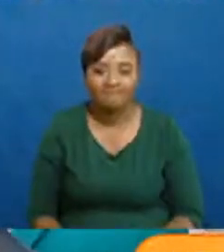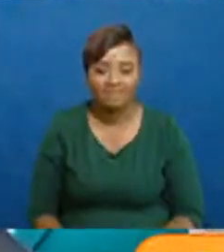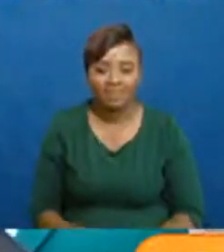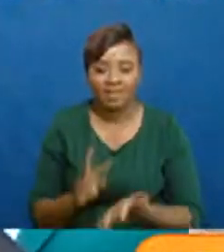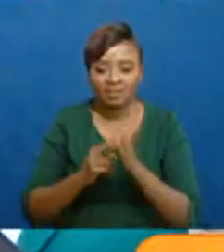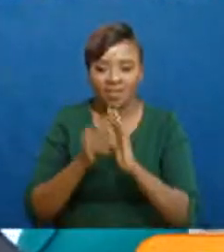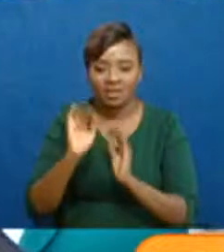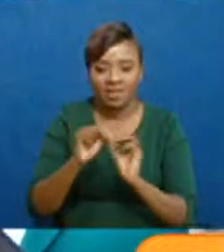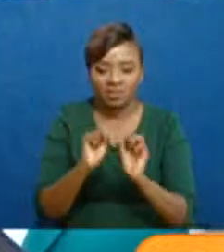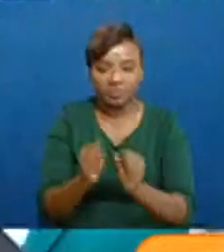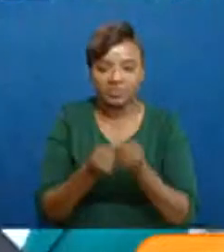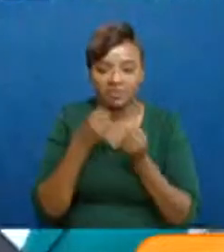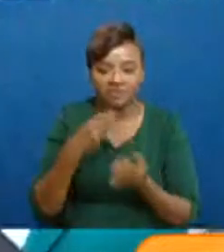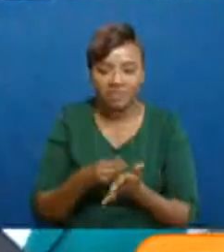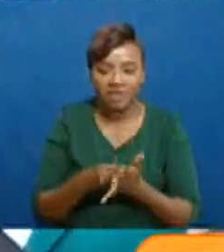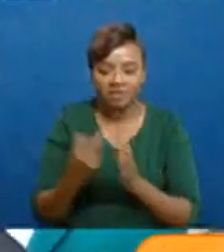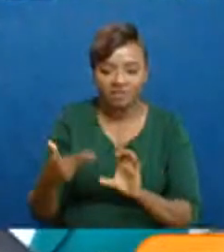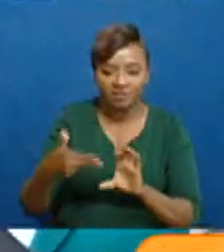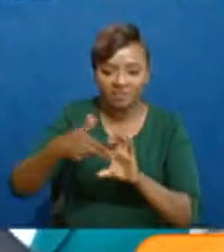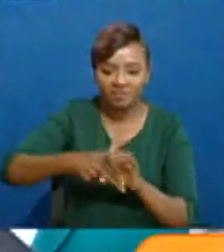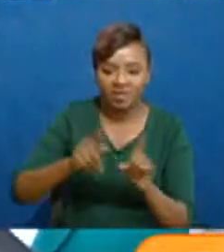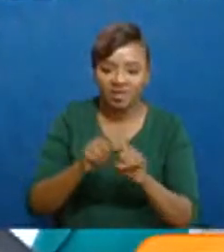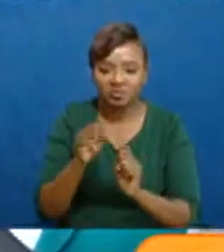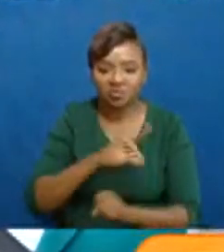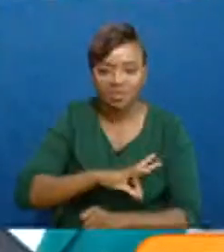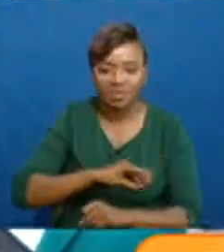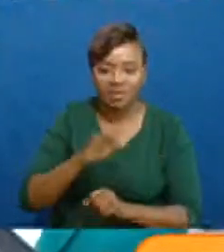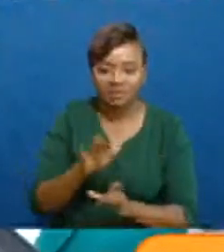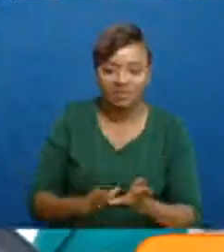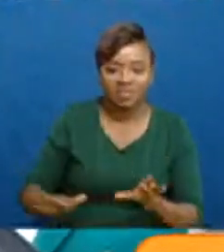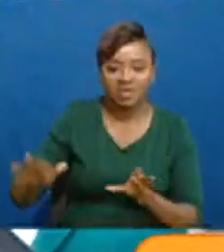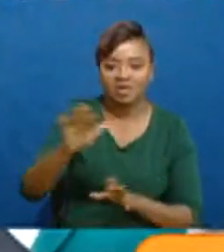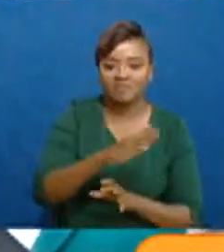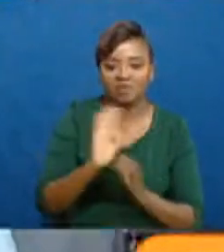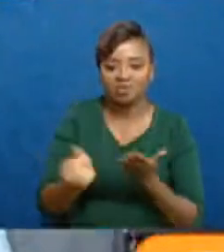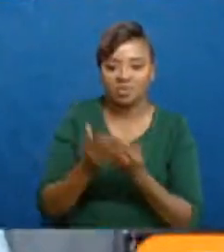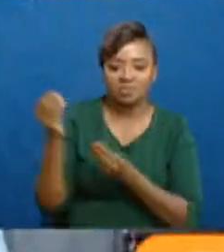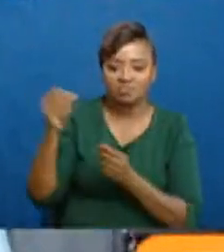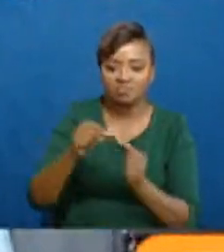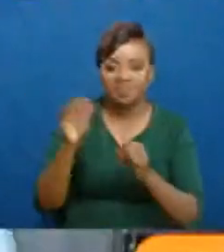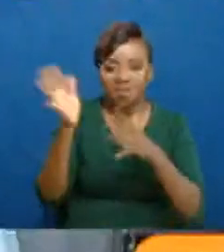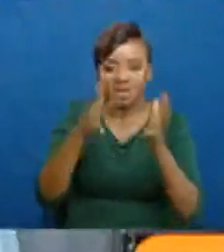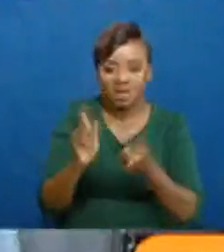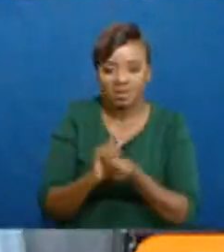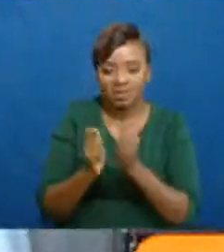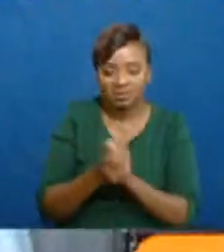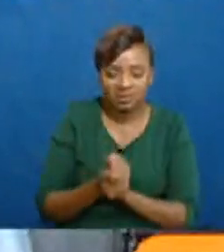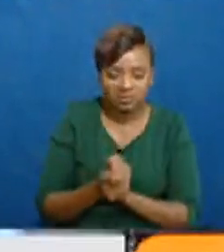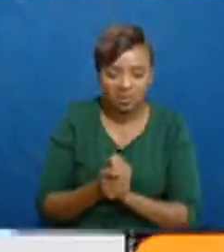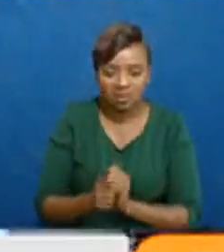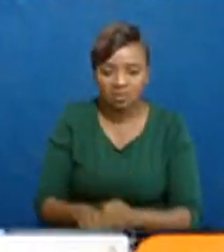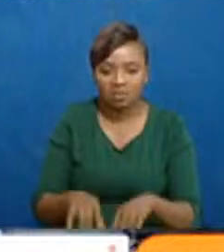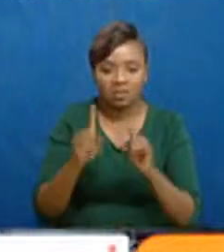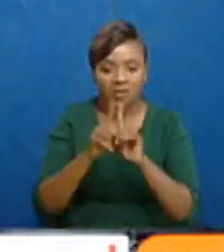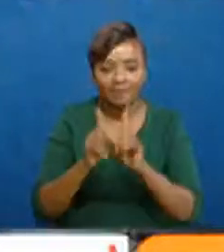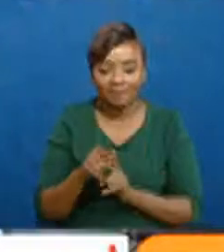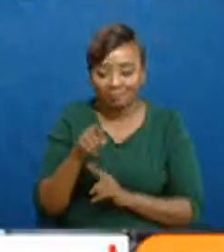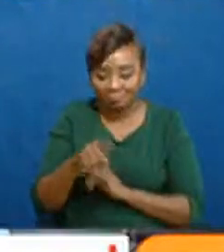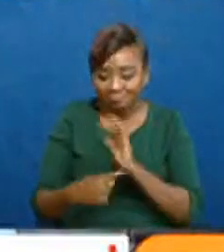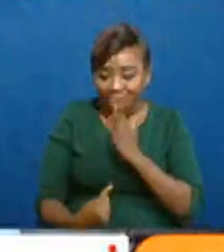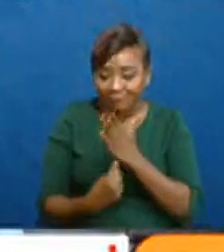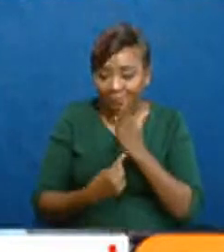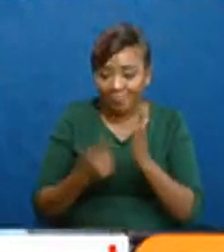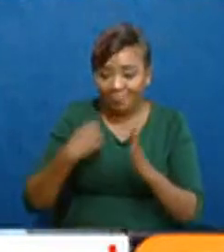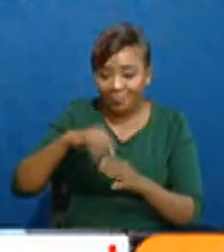savings on fuel cost and a tremendous benefit to the environment to combat climate change. This kind of technology that we are seeing here, having